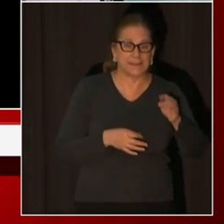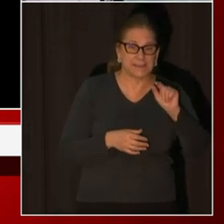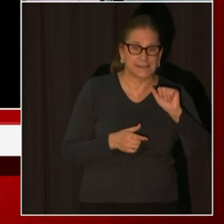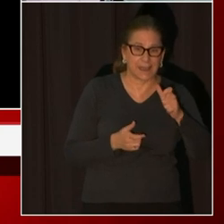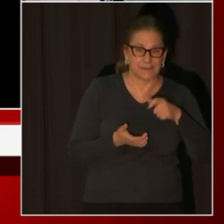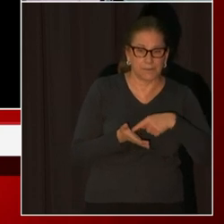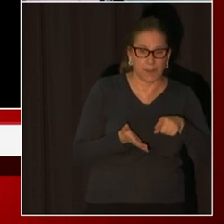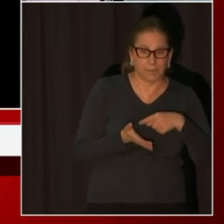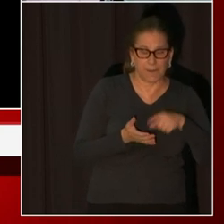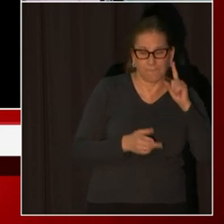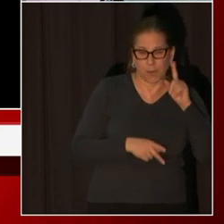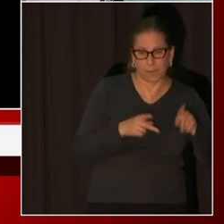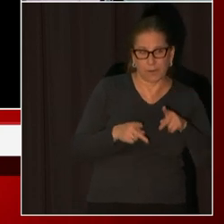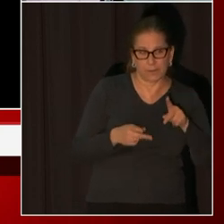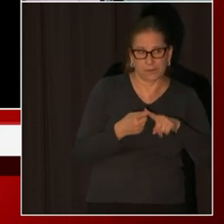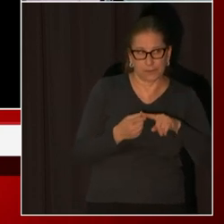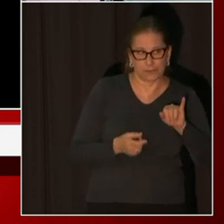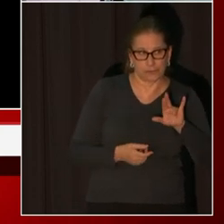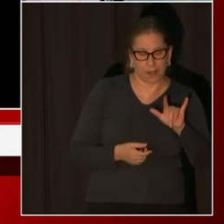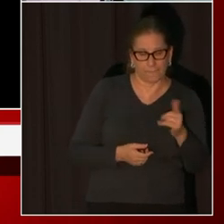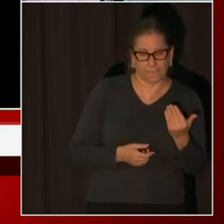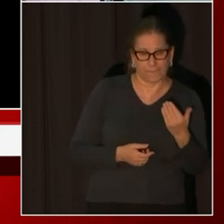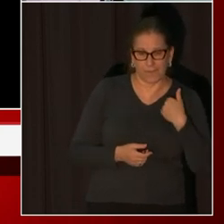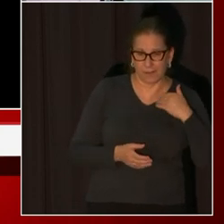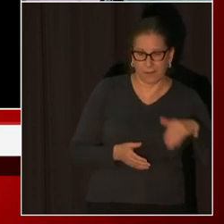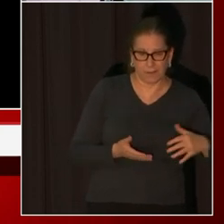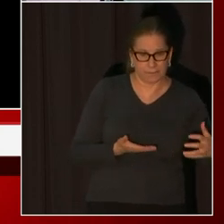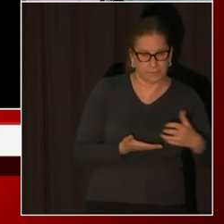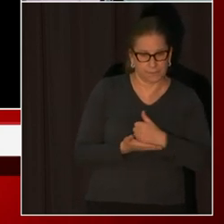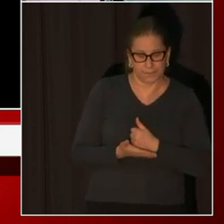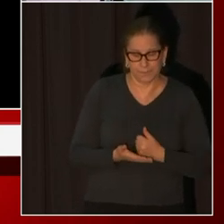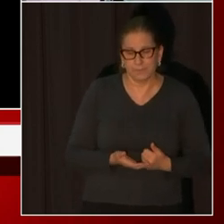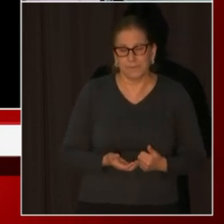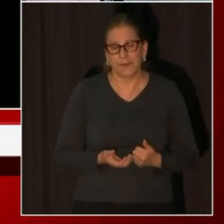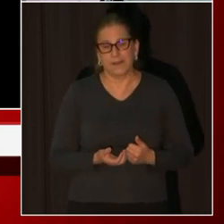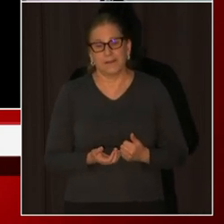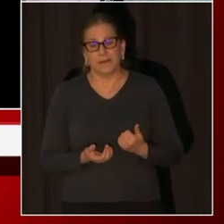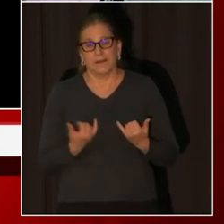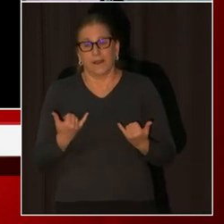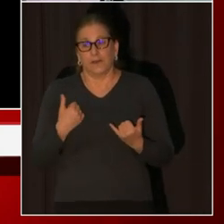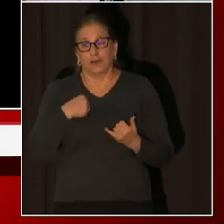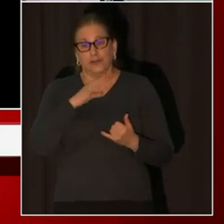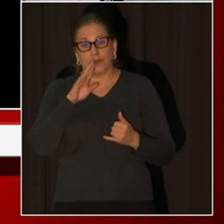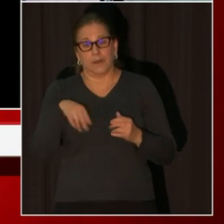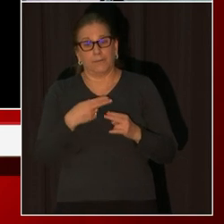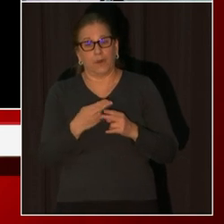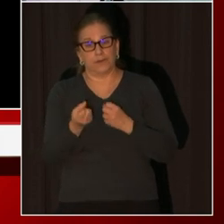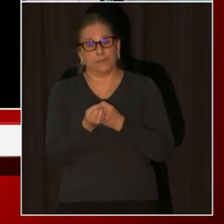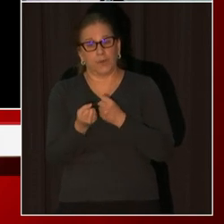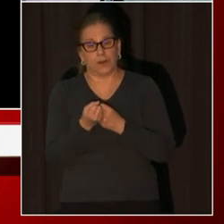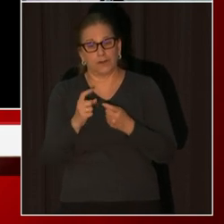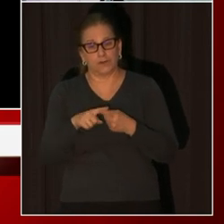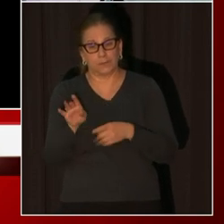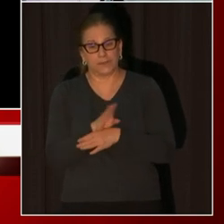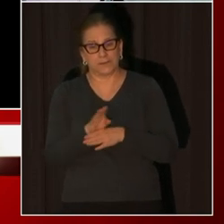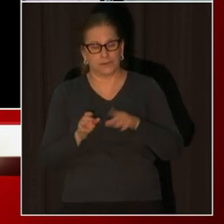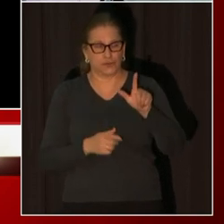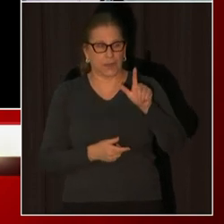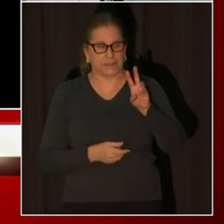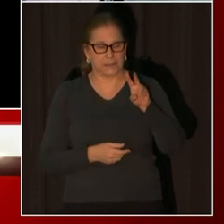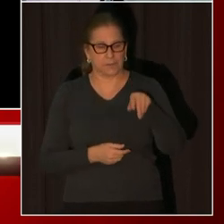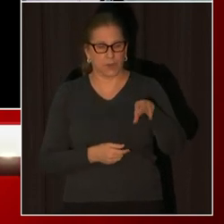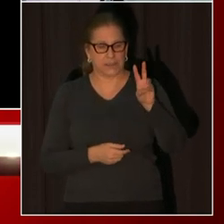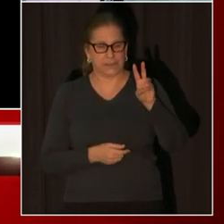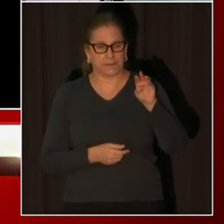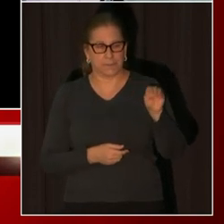July the 15th. In terms of business support, there have been $28.6 million in relief for small